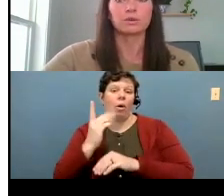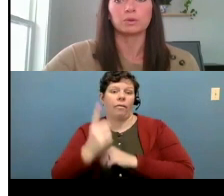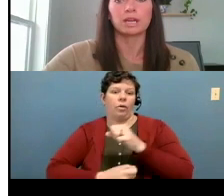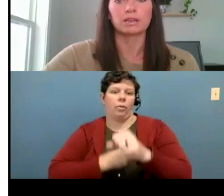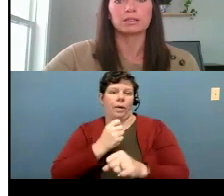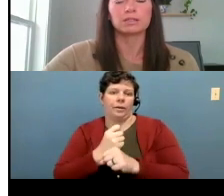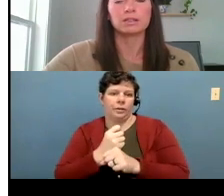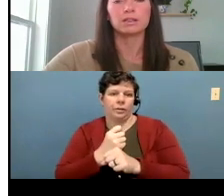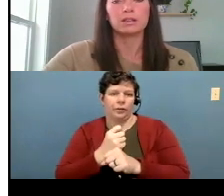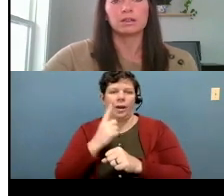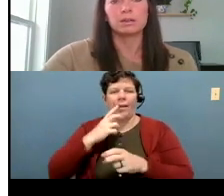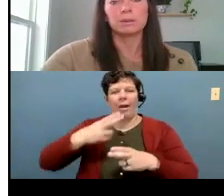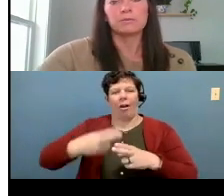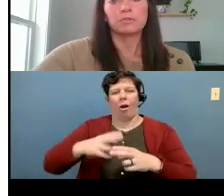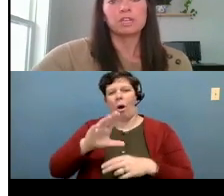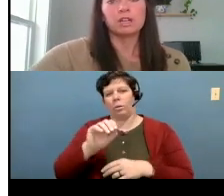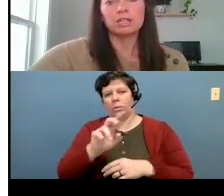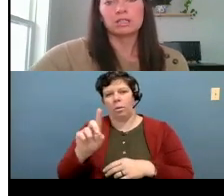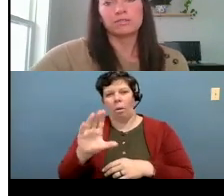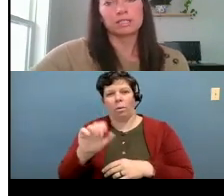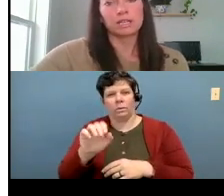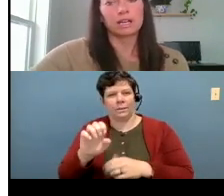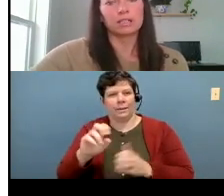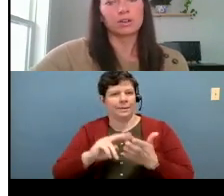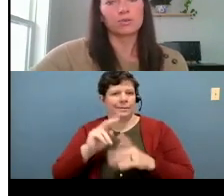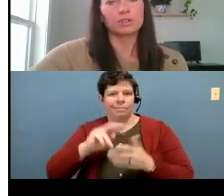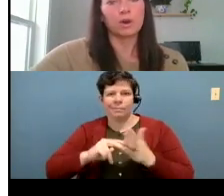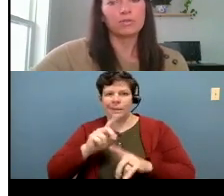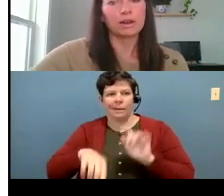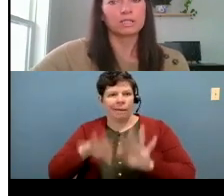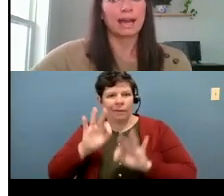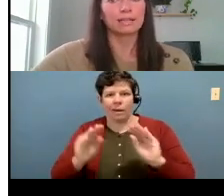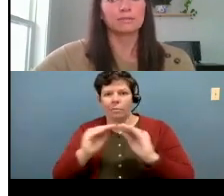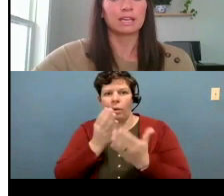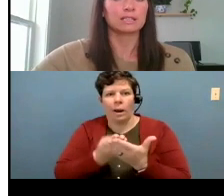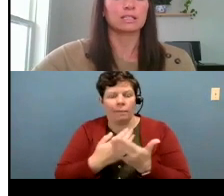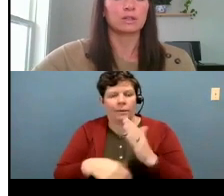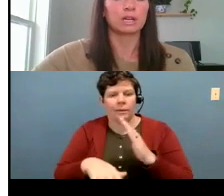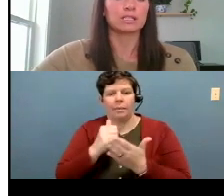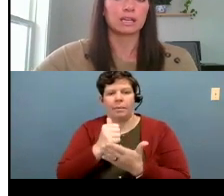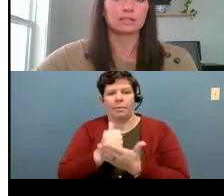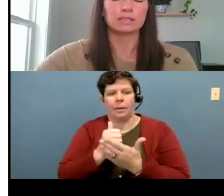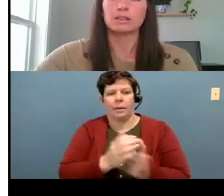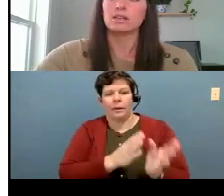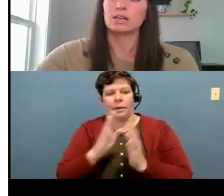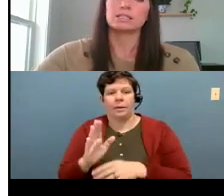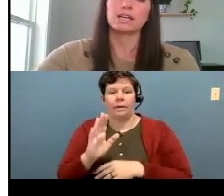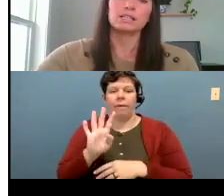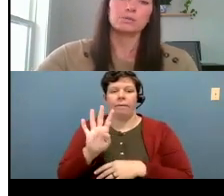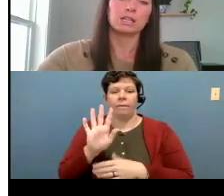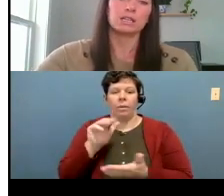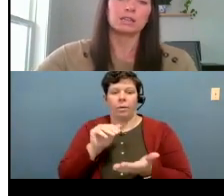a cold case. For the unidentified side, there are over 12,000 active cases in the United States. And